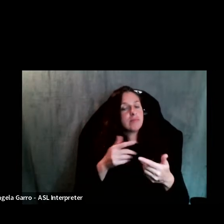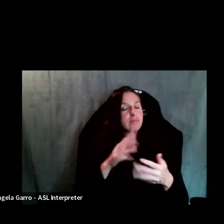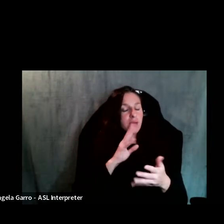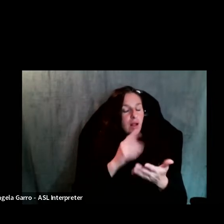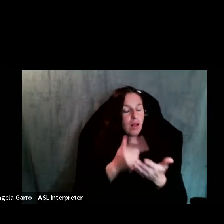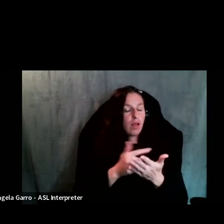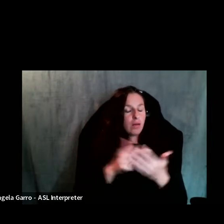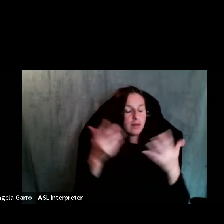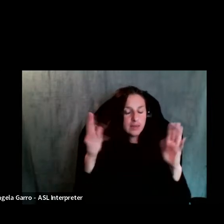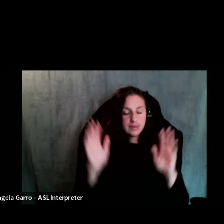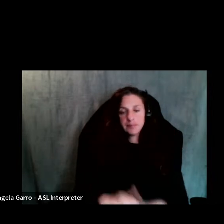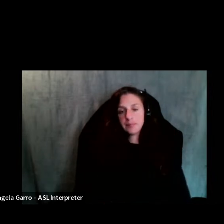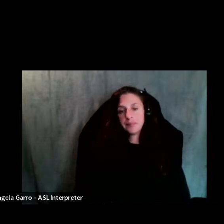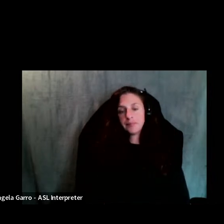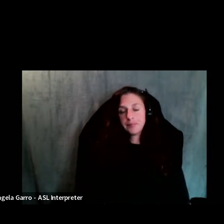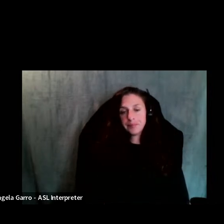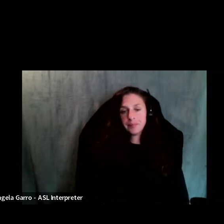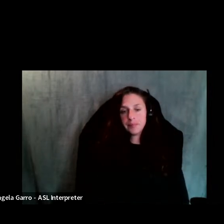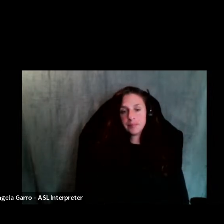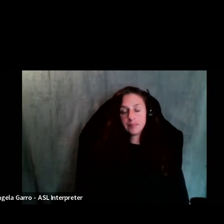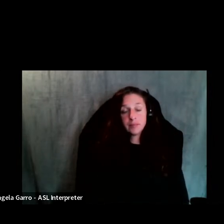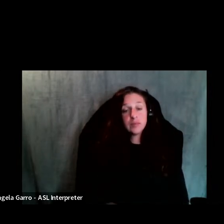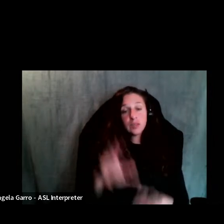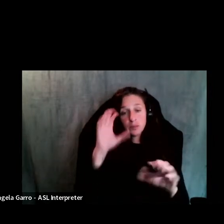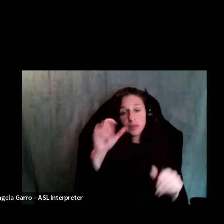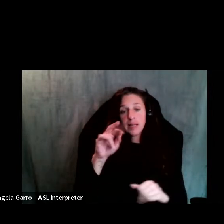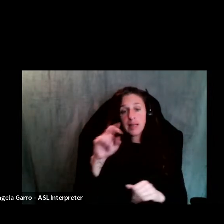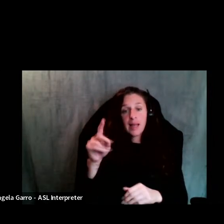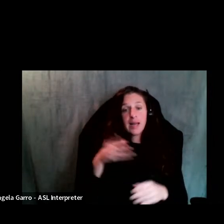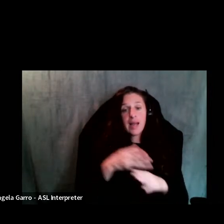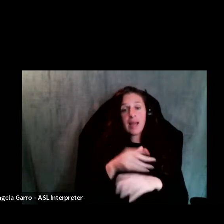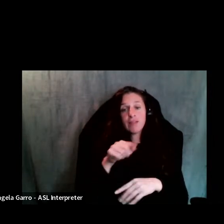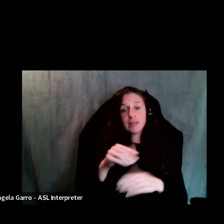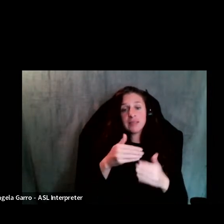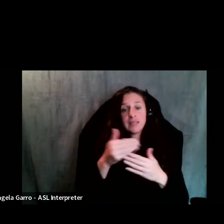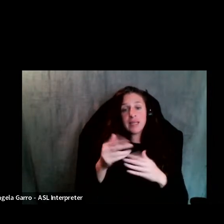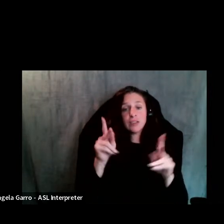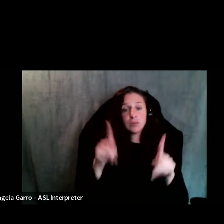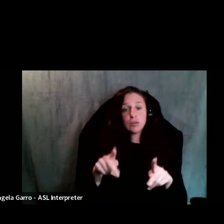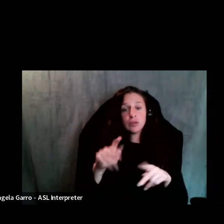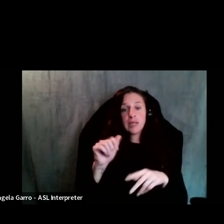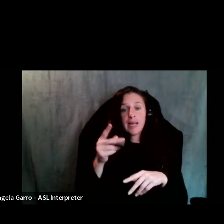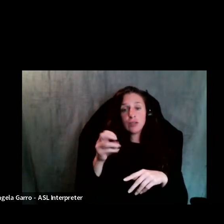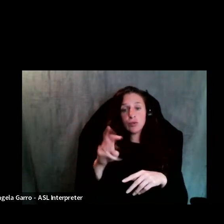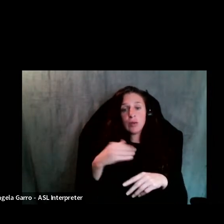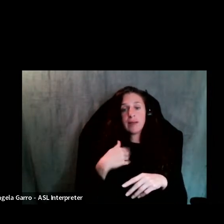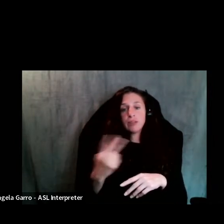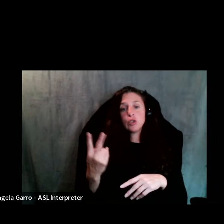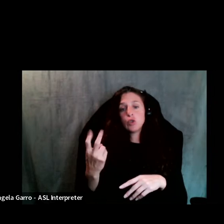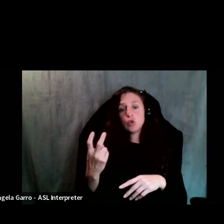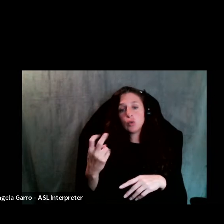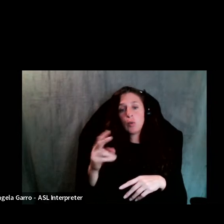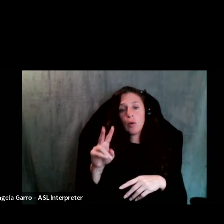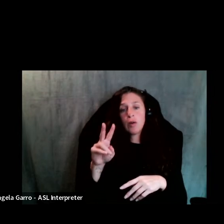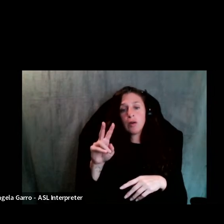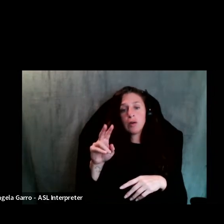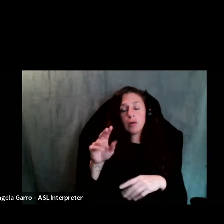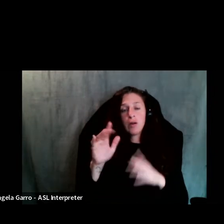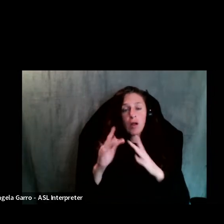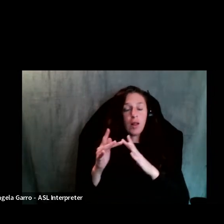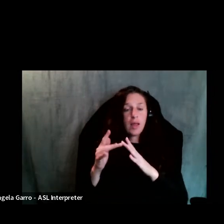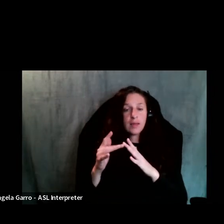you. President Land, after this next person, Andrew, comes on, there are 2 more virtuals online.